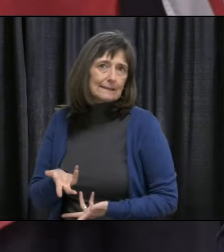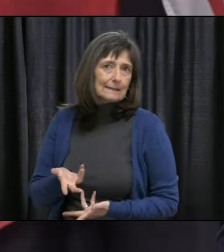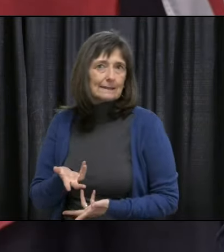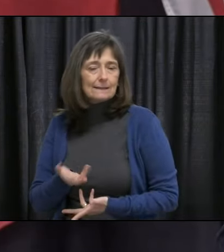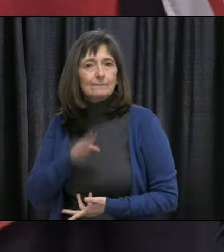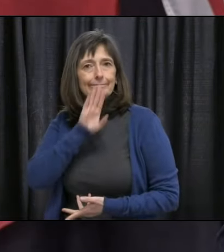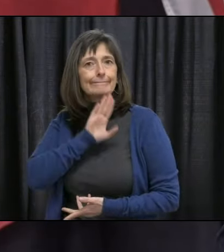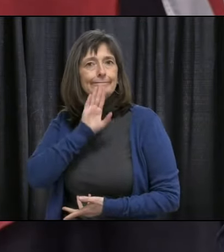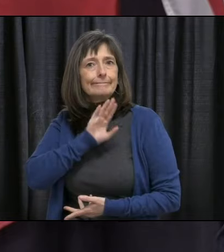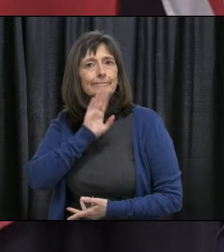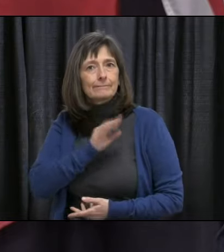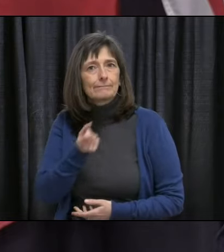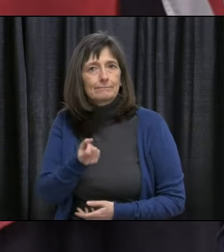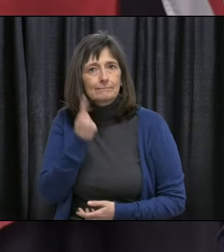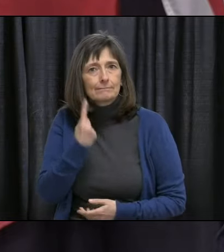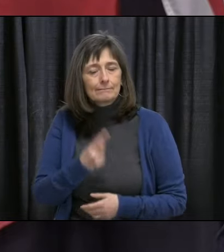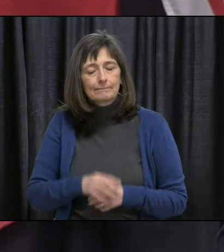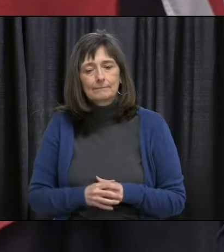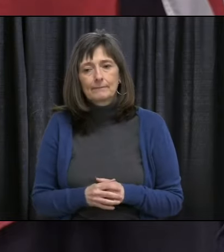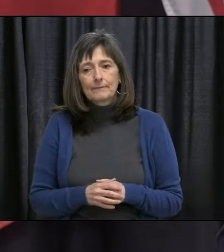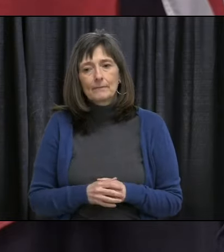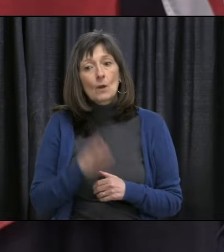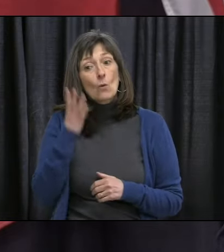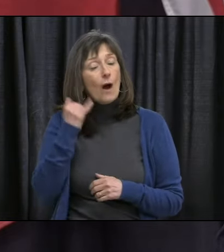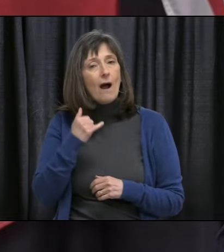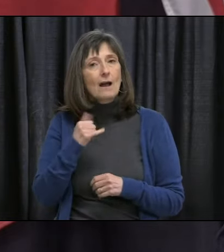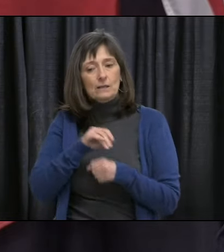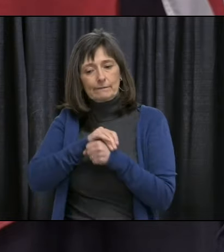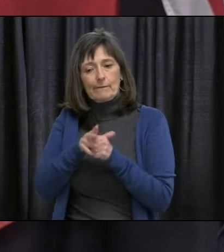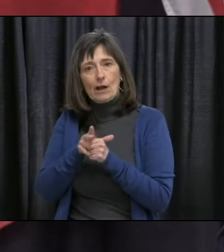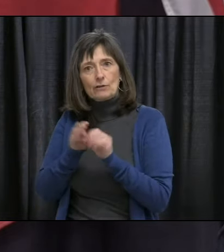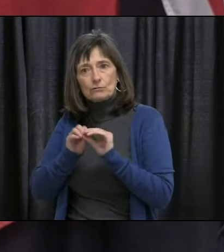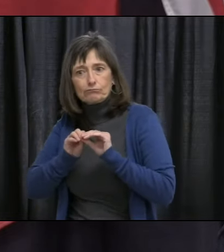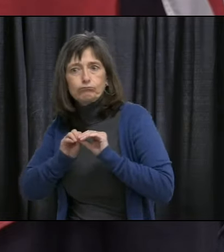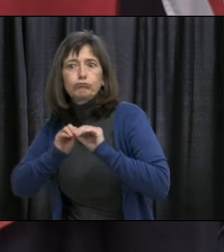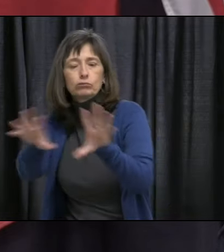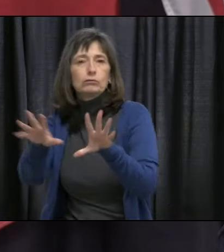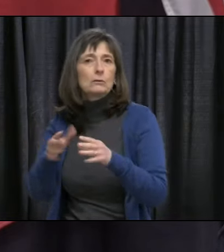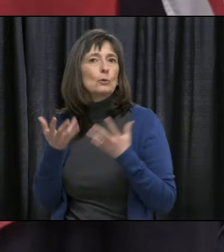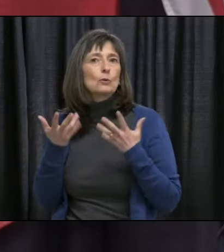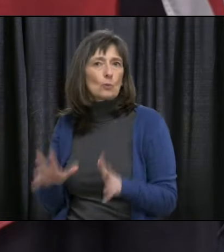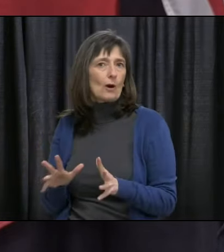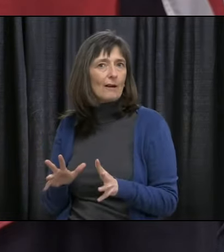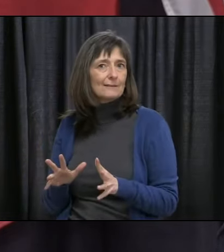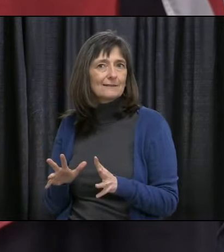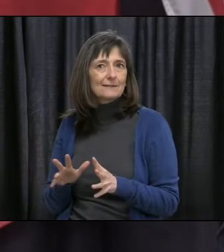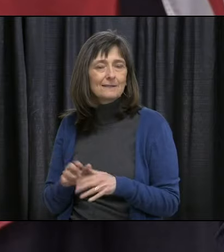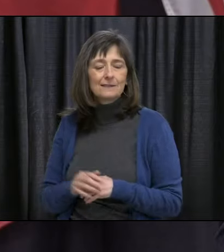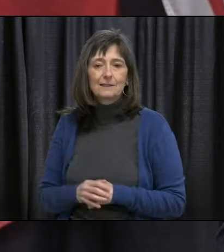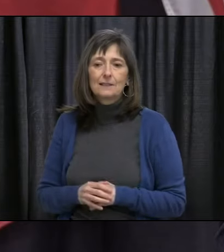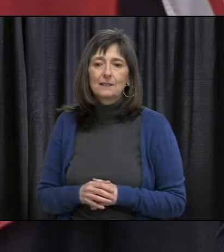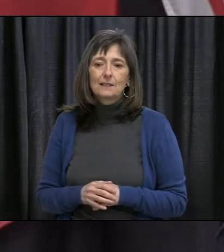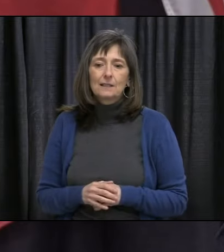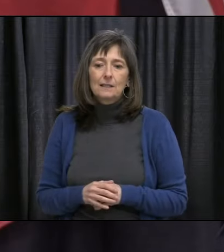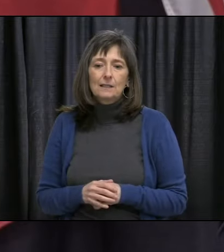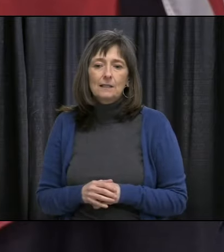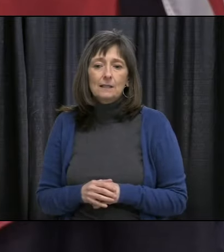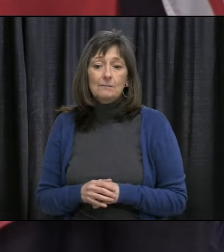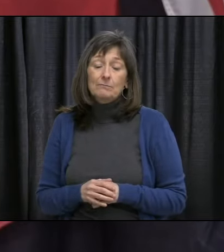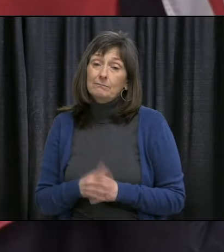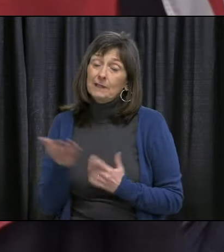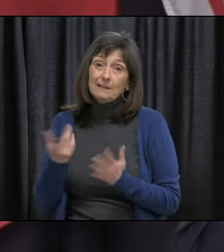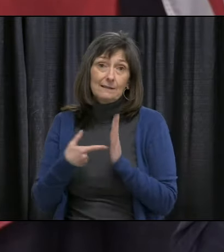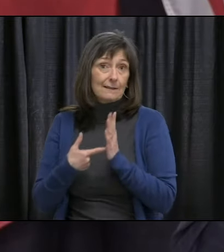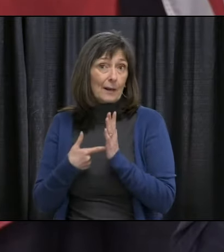introduced the potential of introducing the virus to those long-term care homes or personal care homes. And we need to look no further